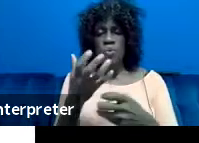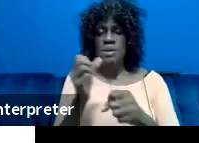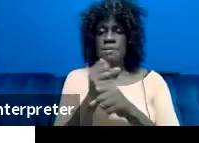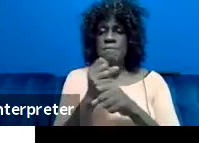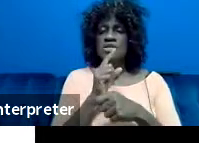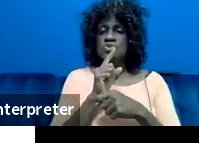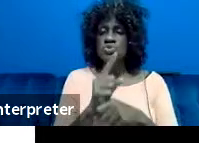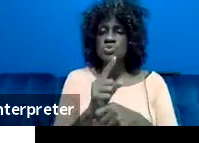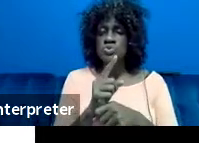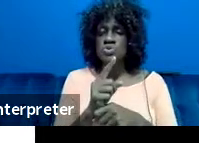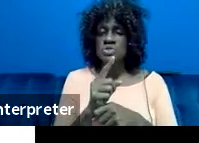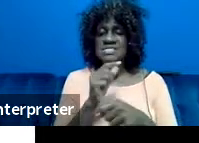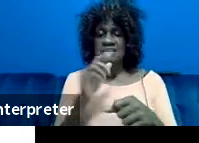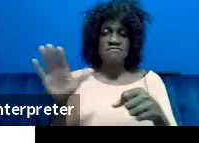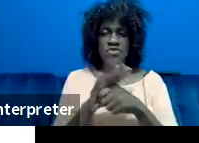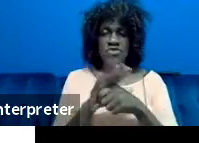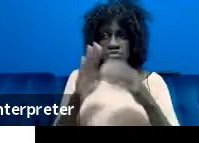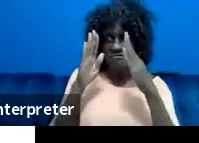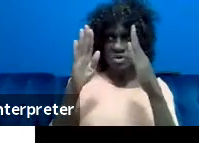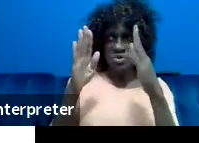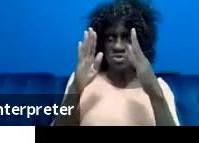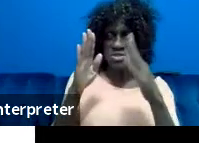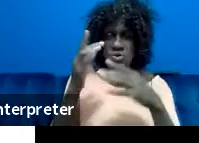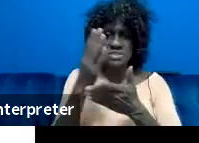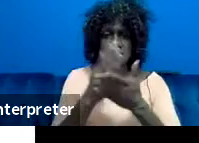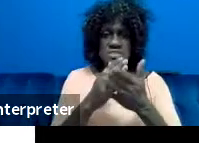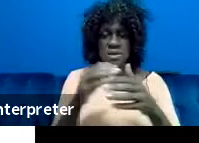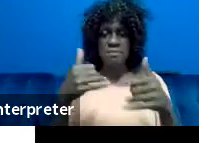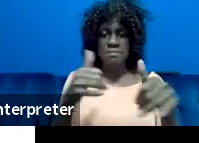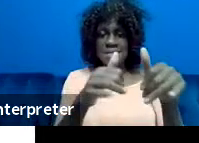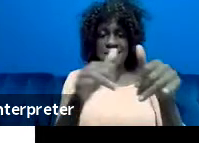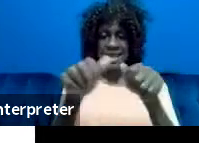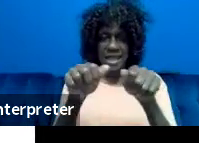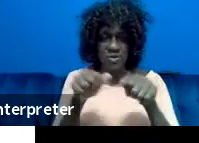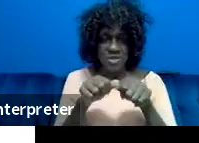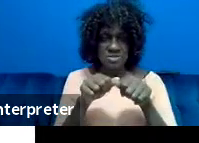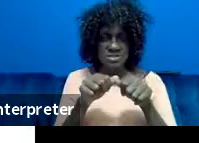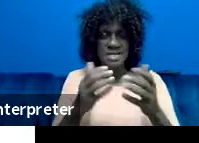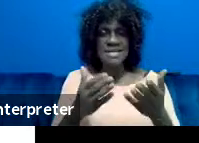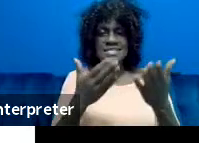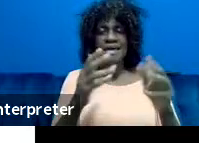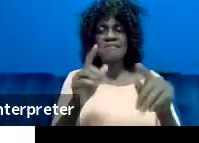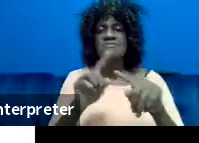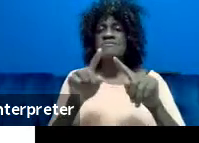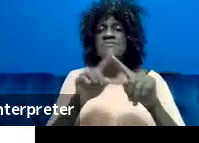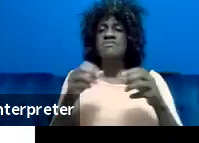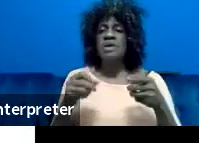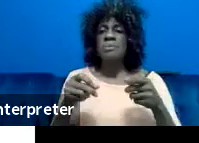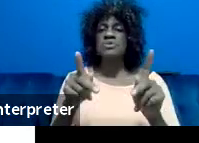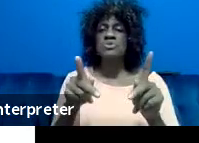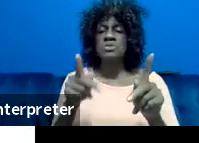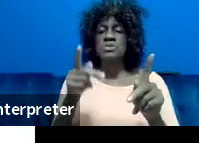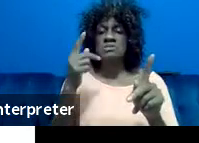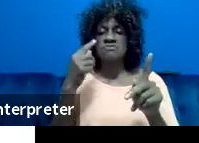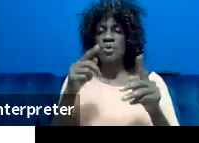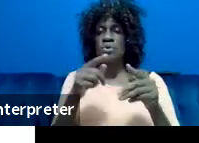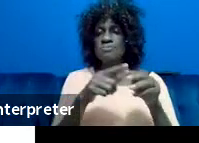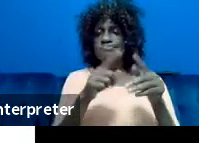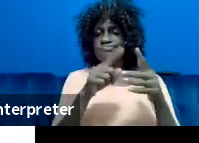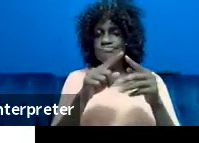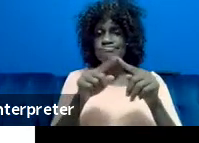not the full focus of some play areas, that they provide different opportunities for a wide range of